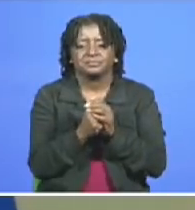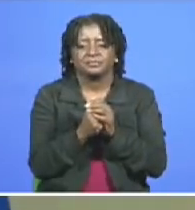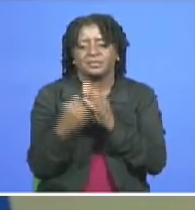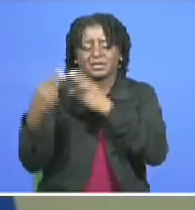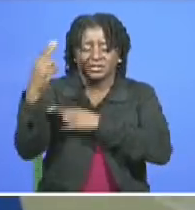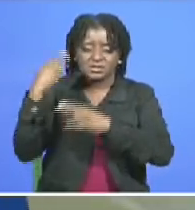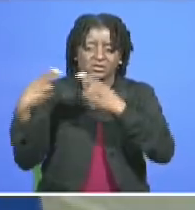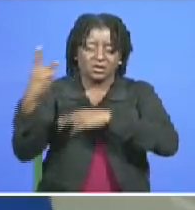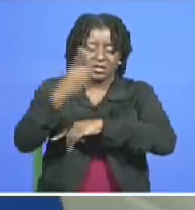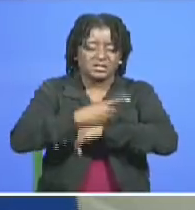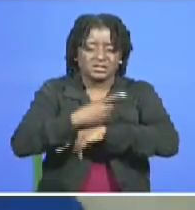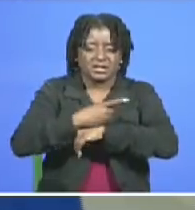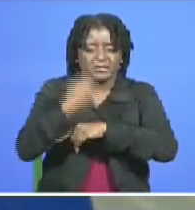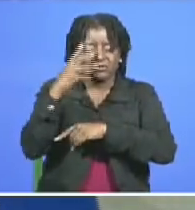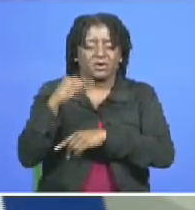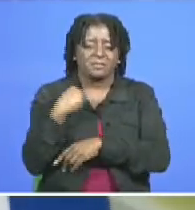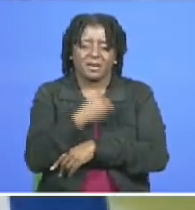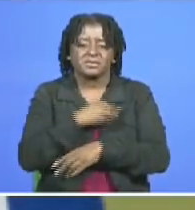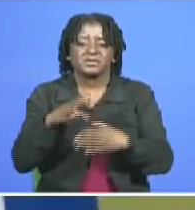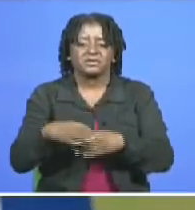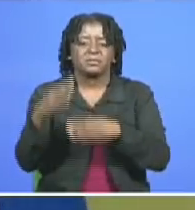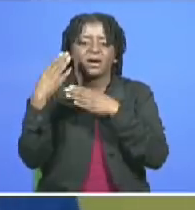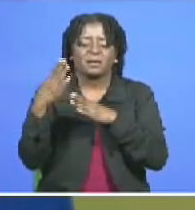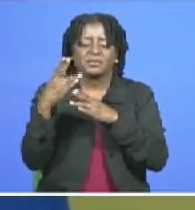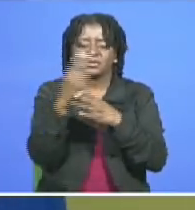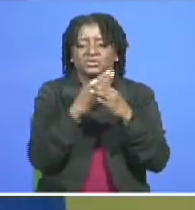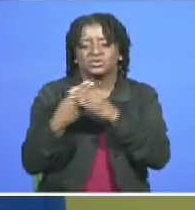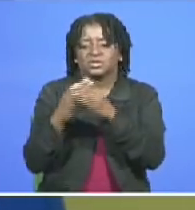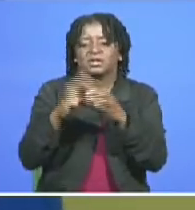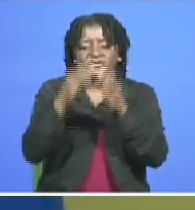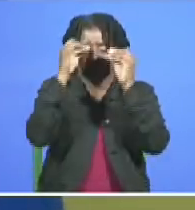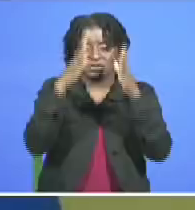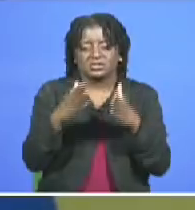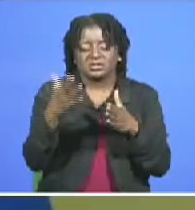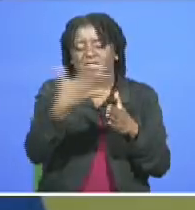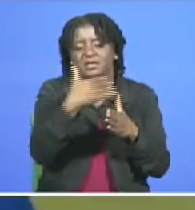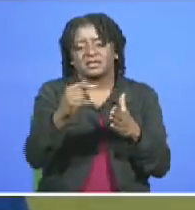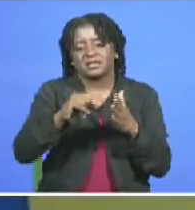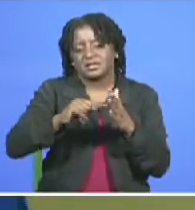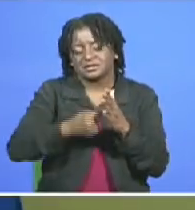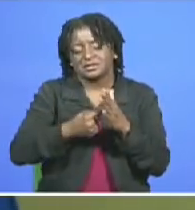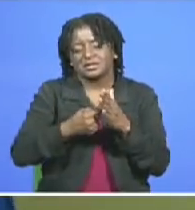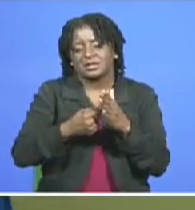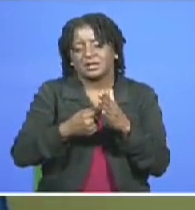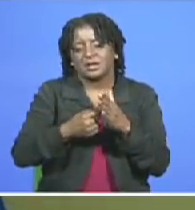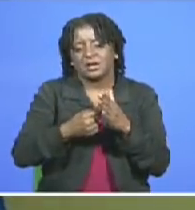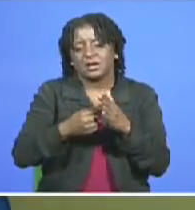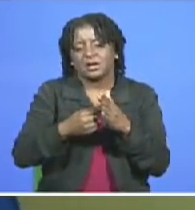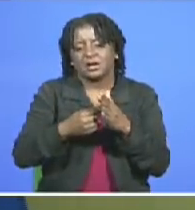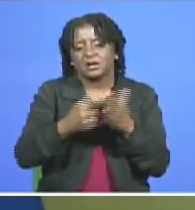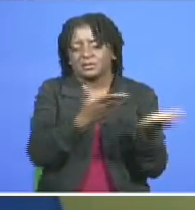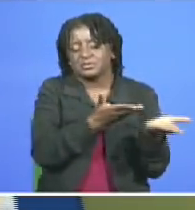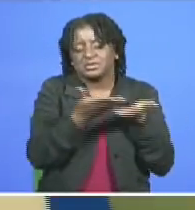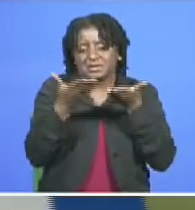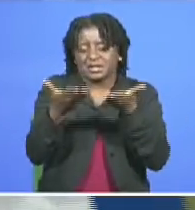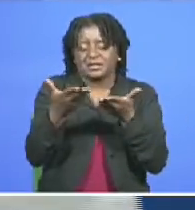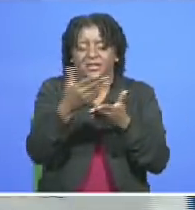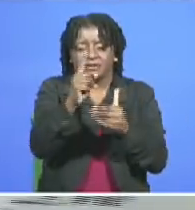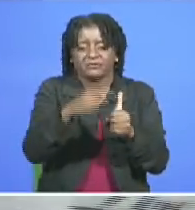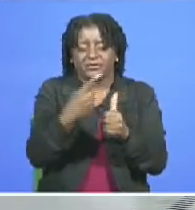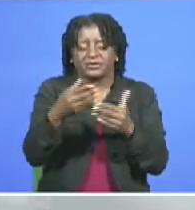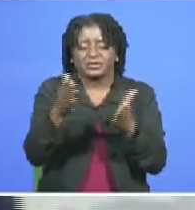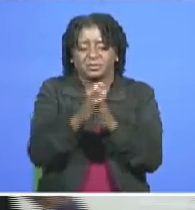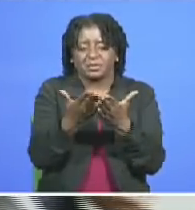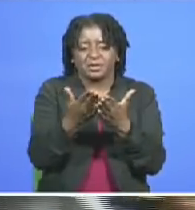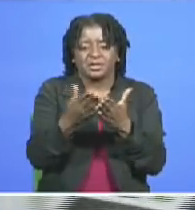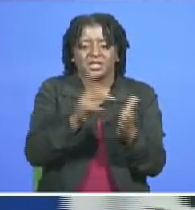An historical day indeed for members of the Bahamas Union of Teachers as they officially launched their first book entitled The Profession of Professions from